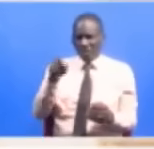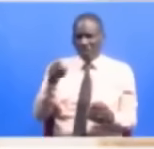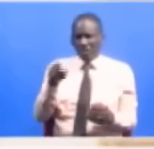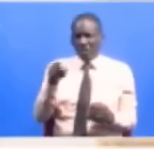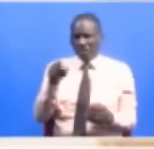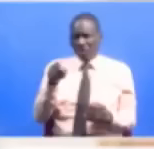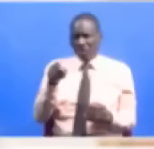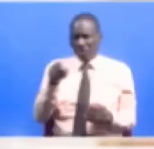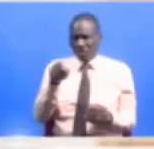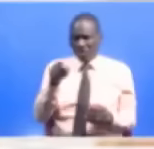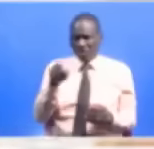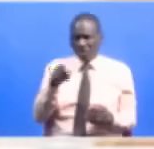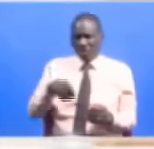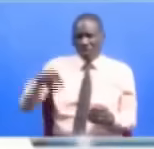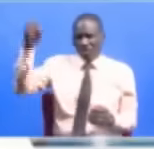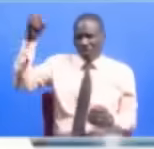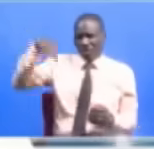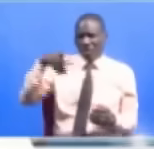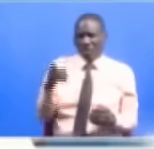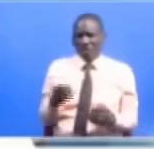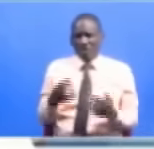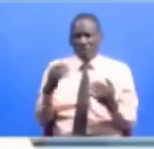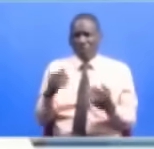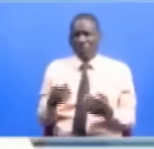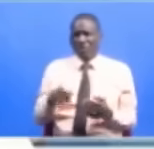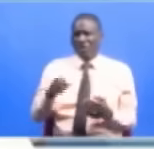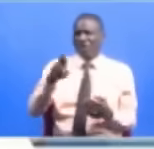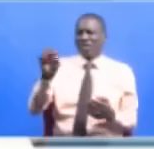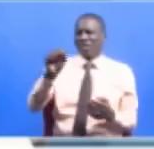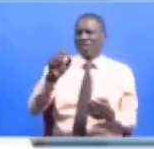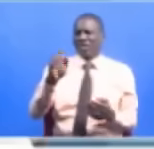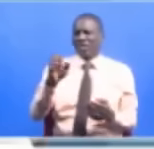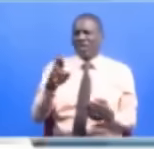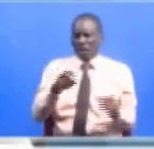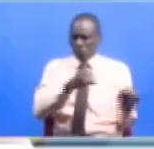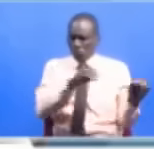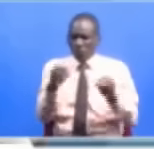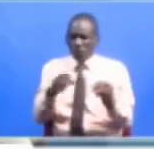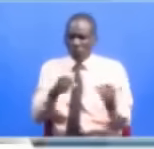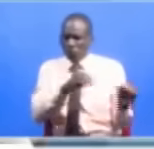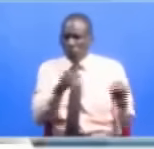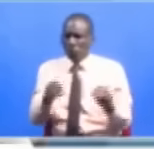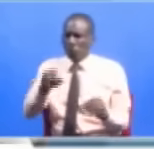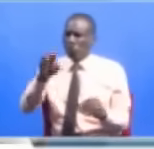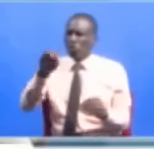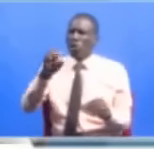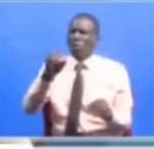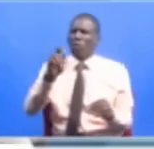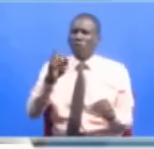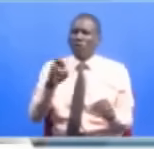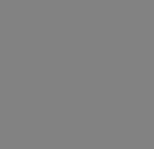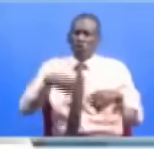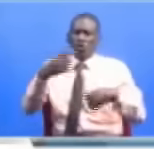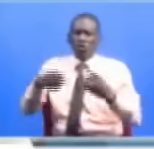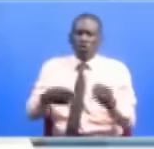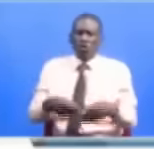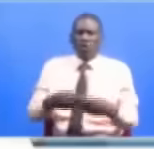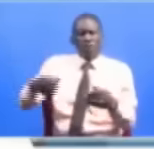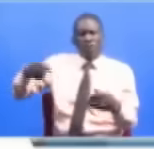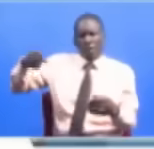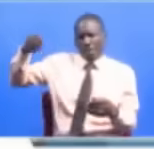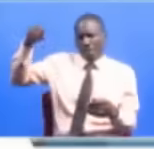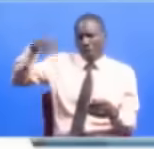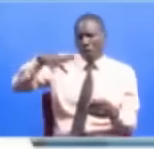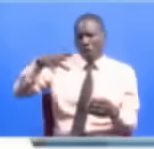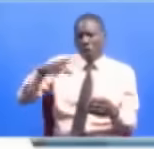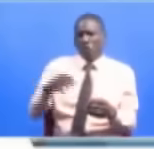this electricity goes to a resistor, which is taken to the motor to continue to power the